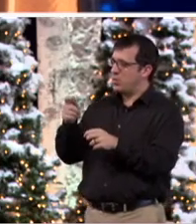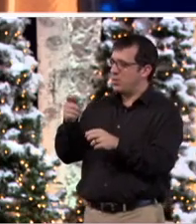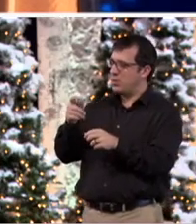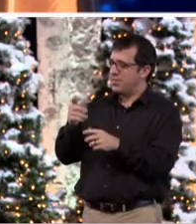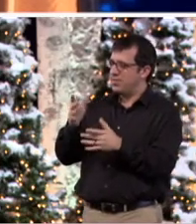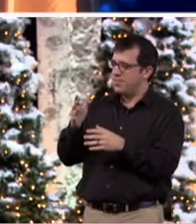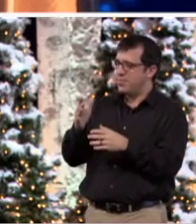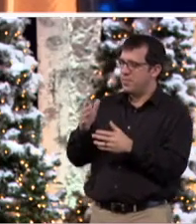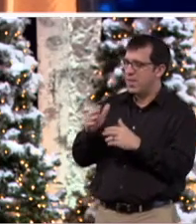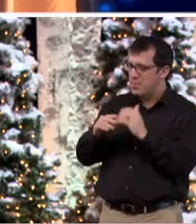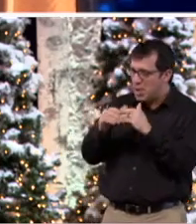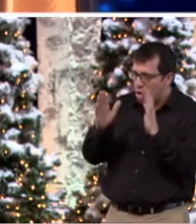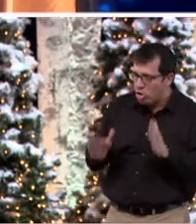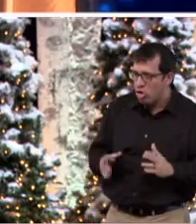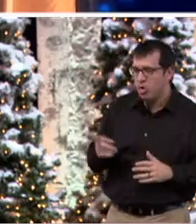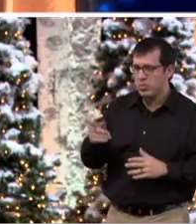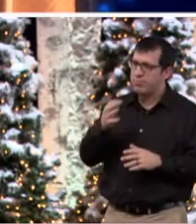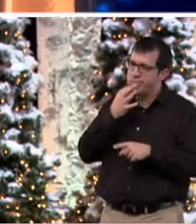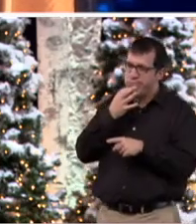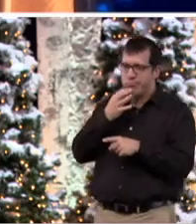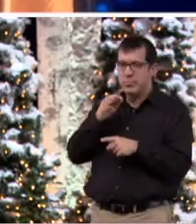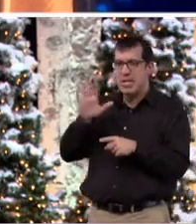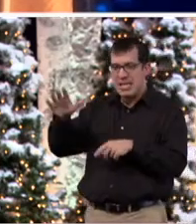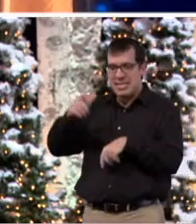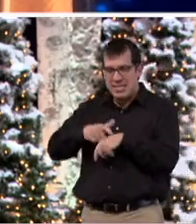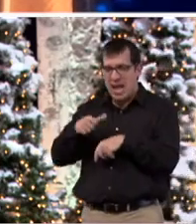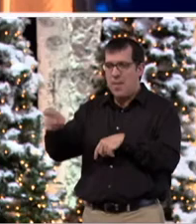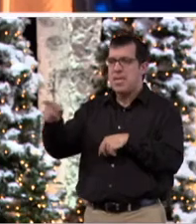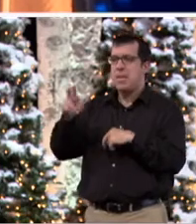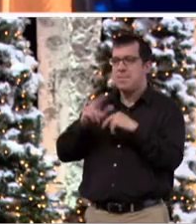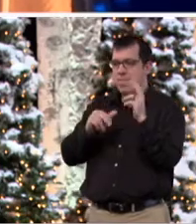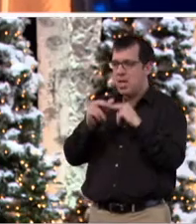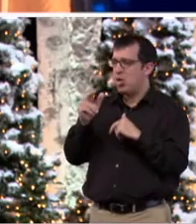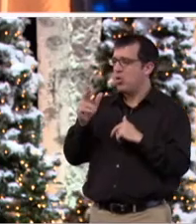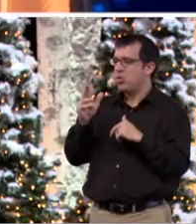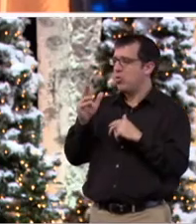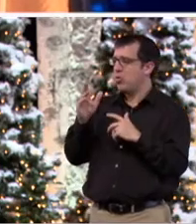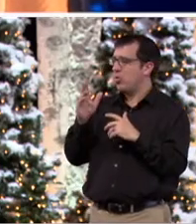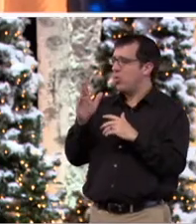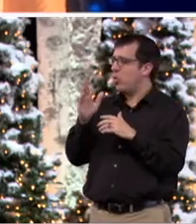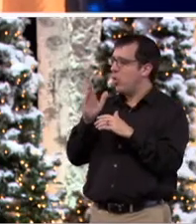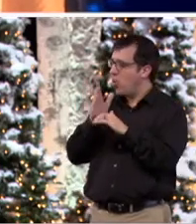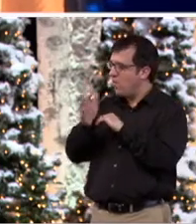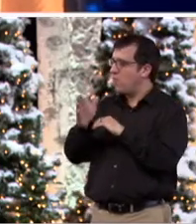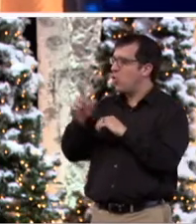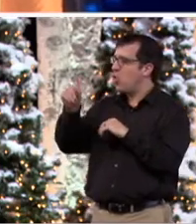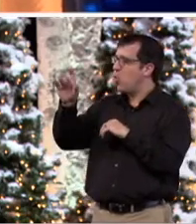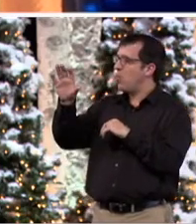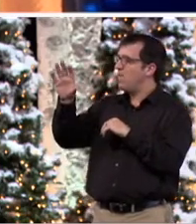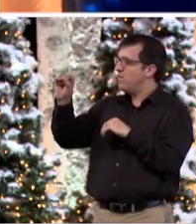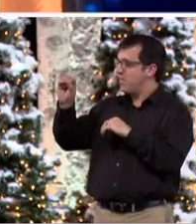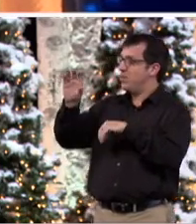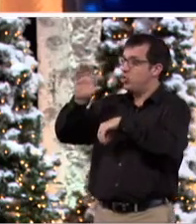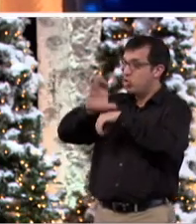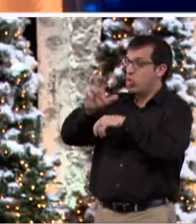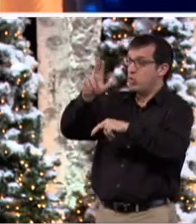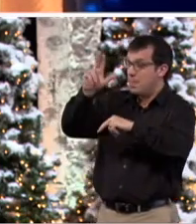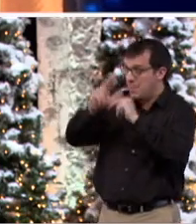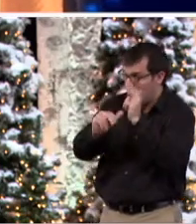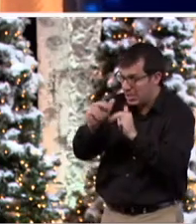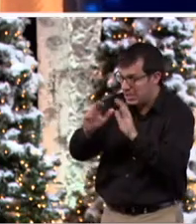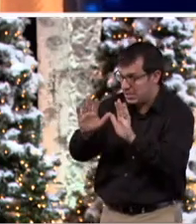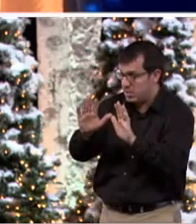builder. And in his lifetime, my father built over 150 church buildings all around the